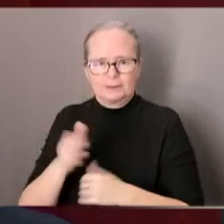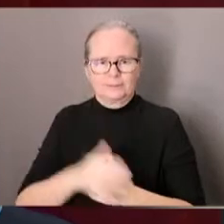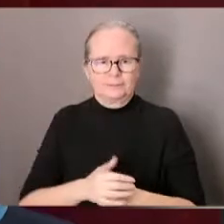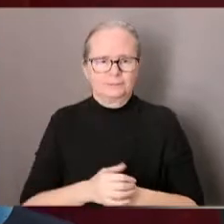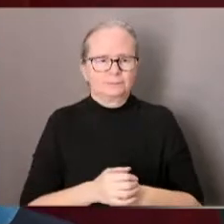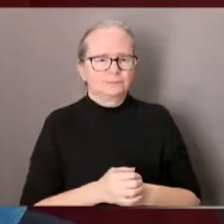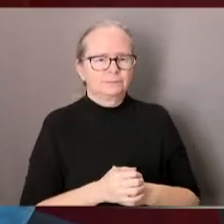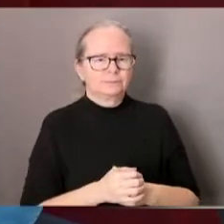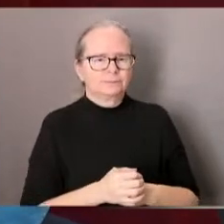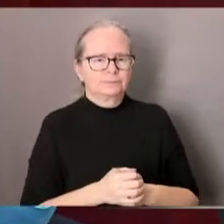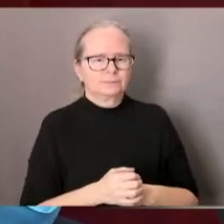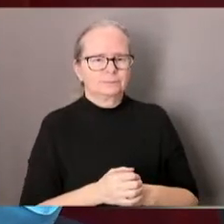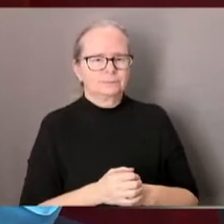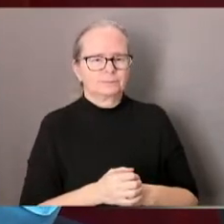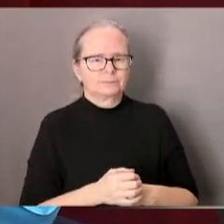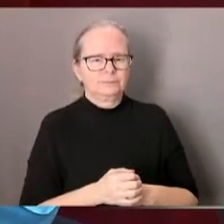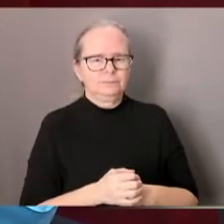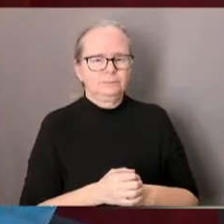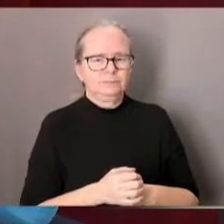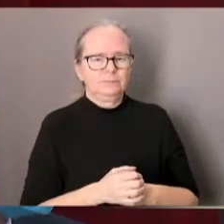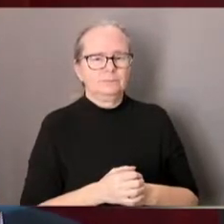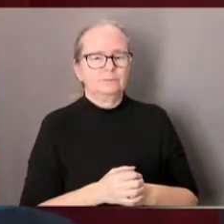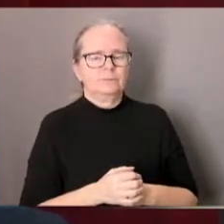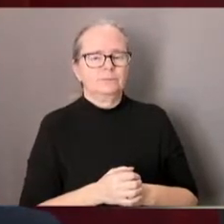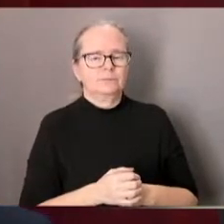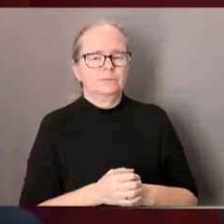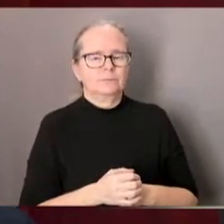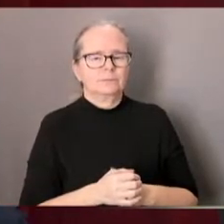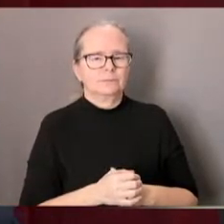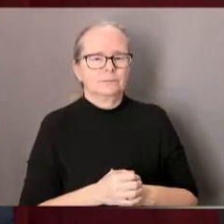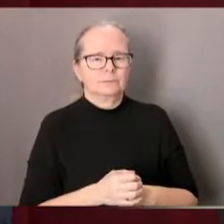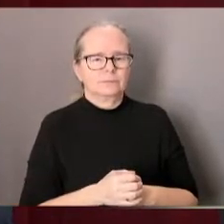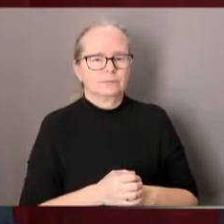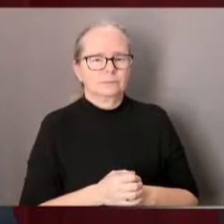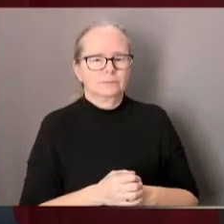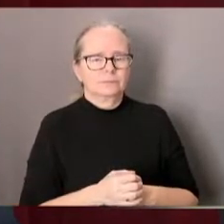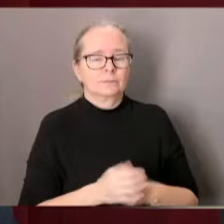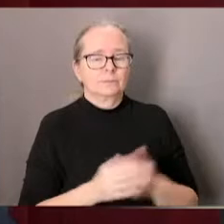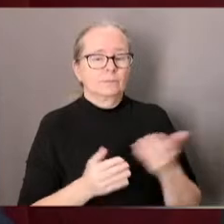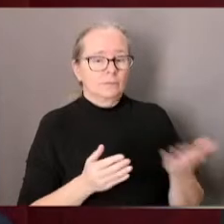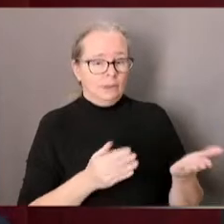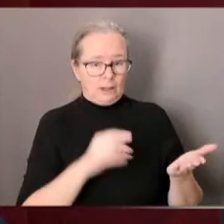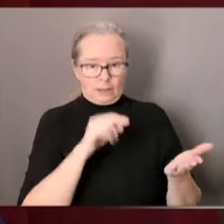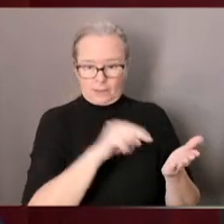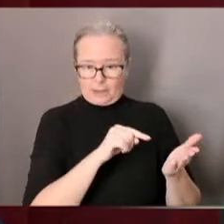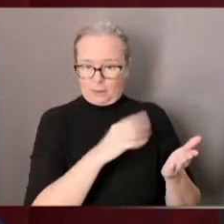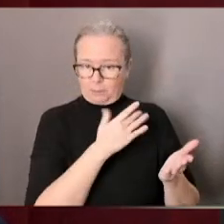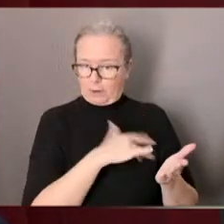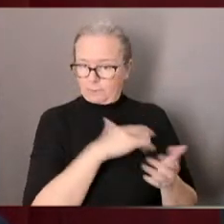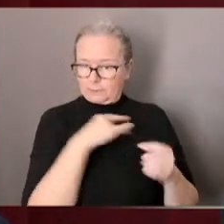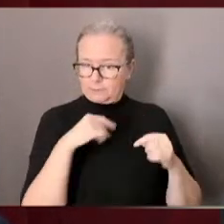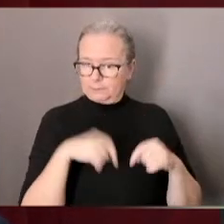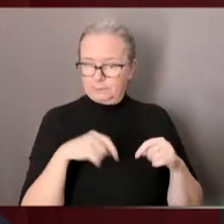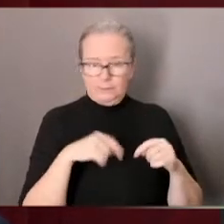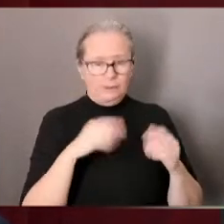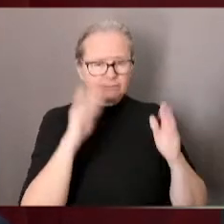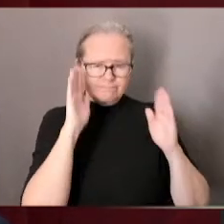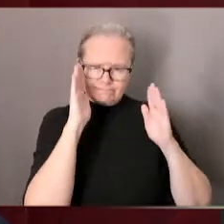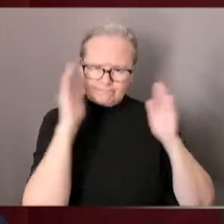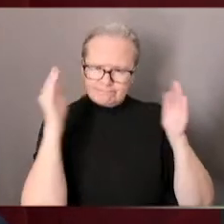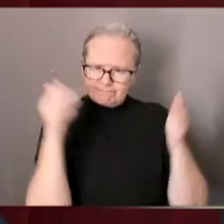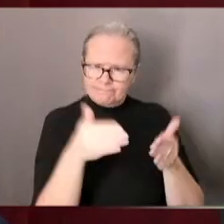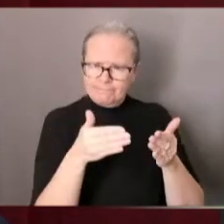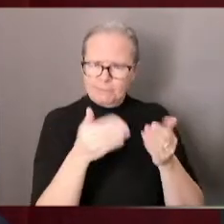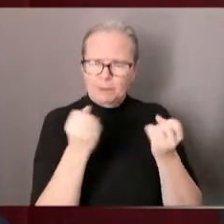Edmonton Mr Speaker diversity and multiculturalism what racism continues to find a home on our street